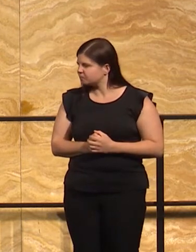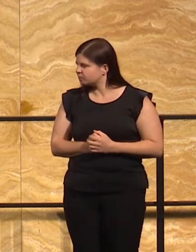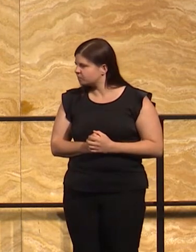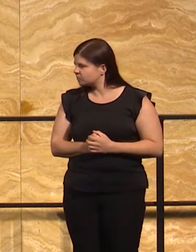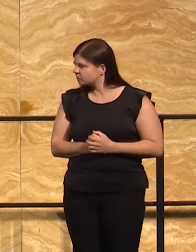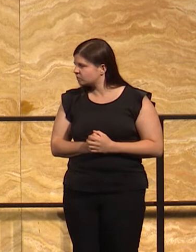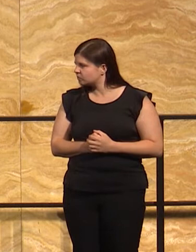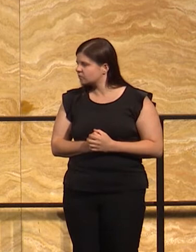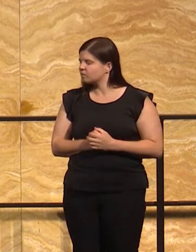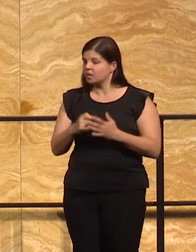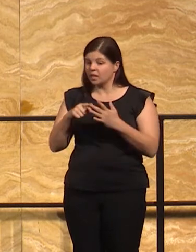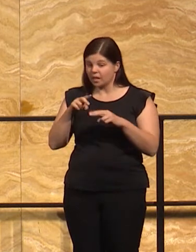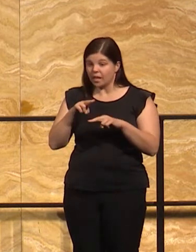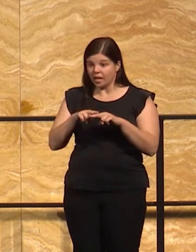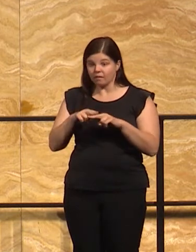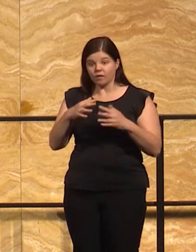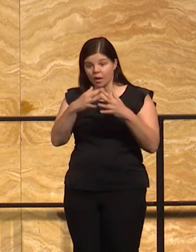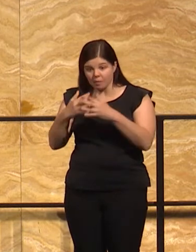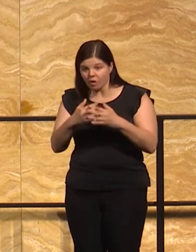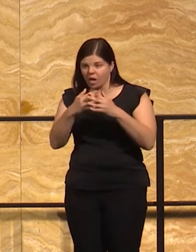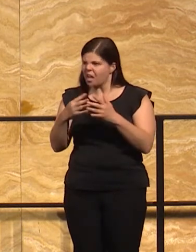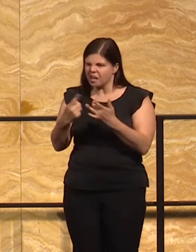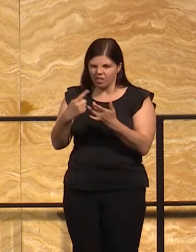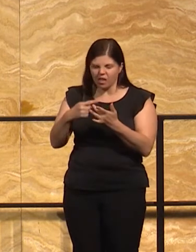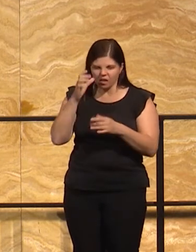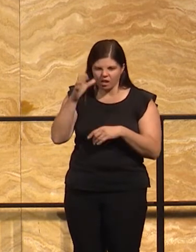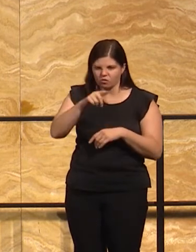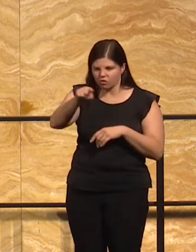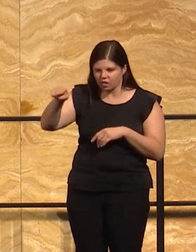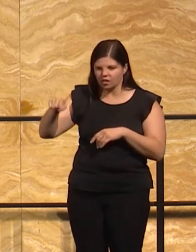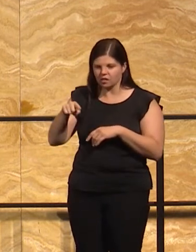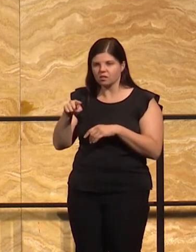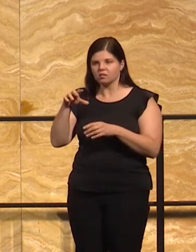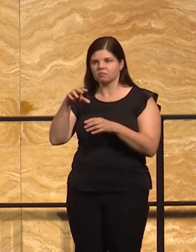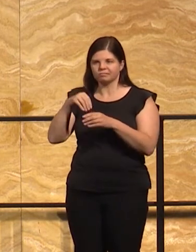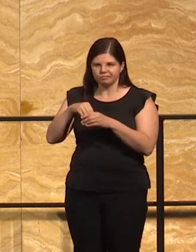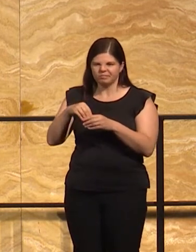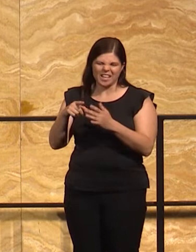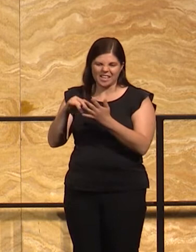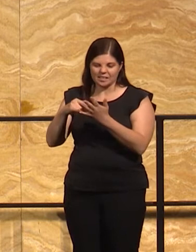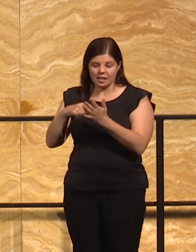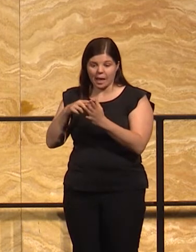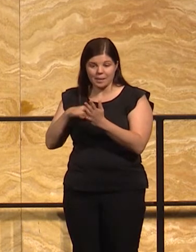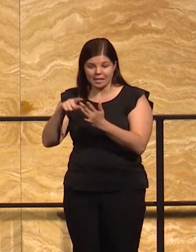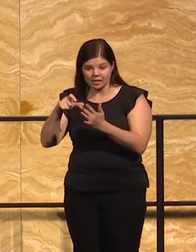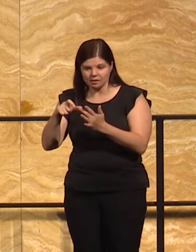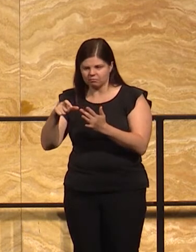If the European Union, the US, and others, even the Conference of Islamic States, can